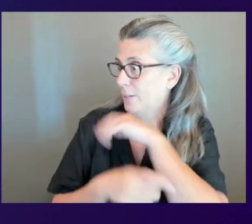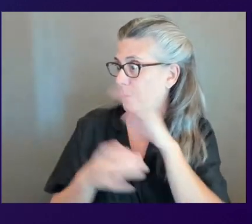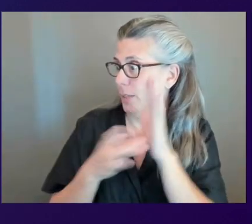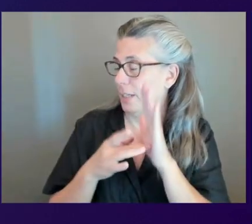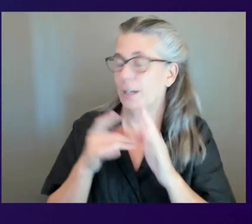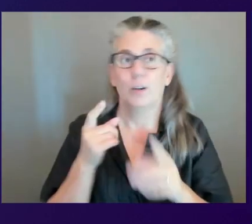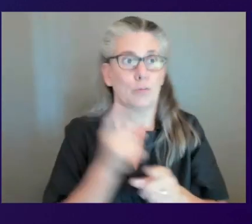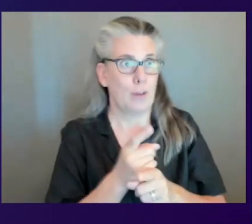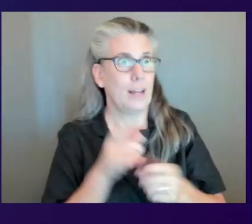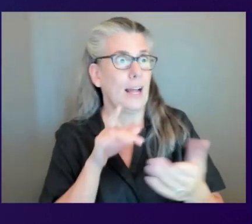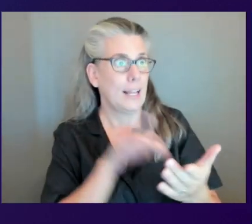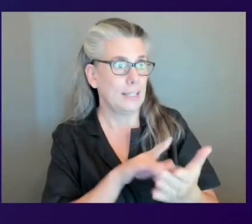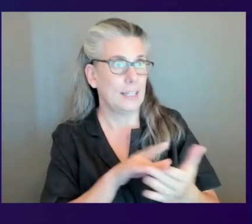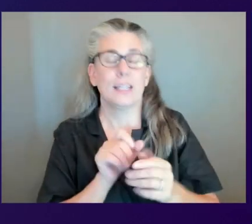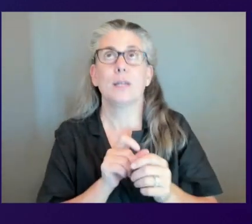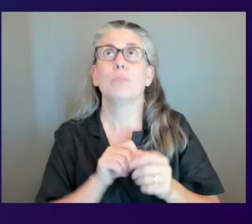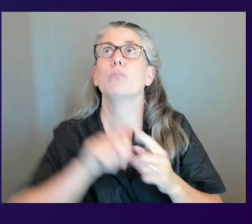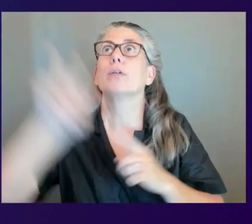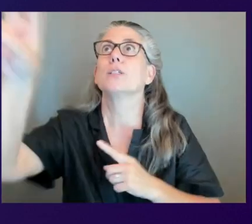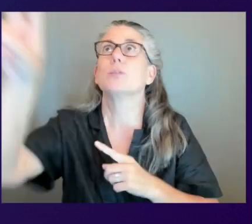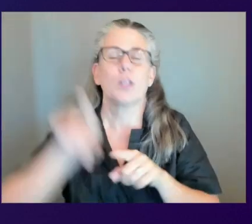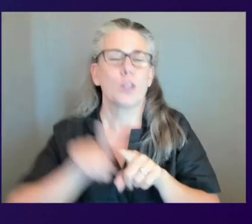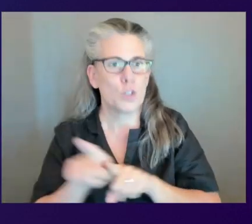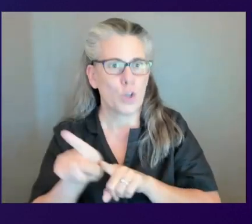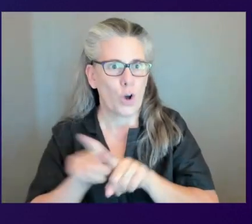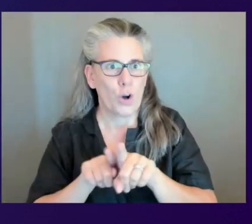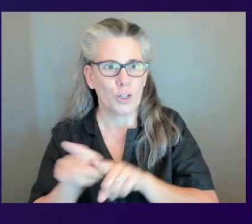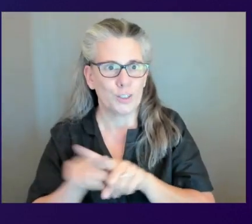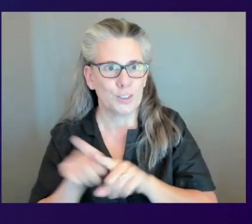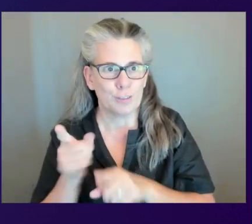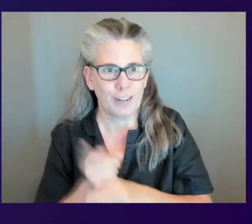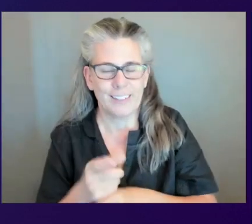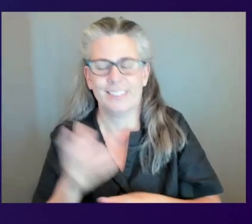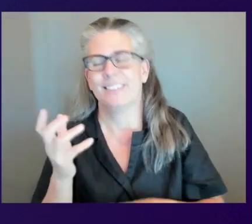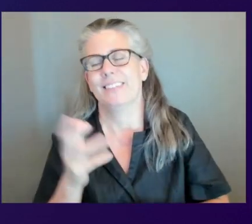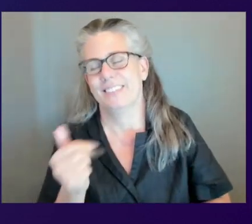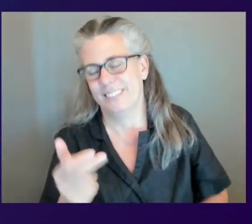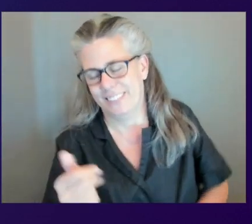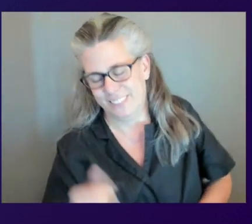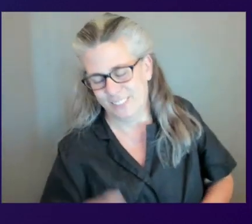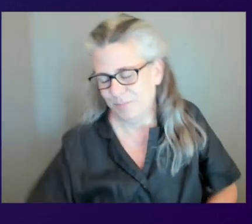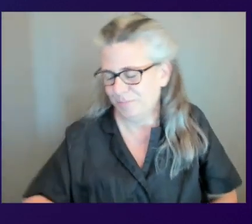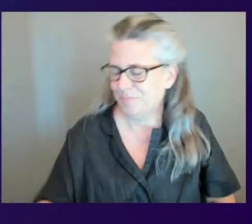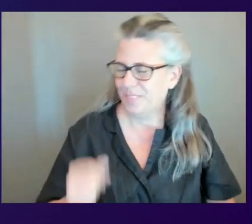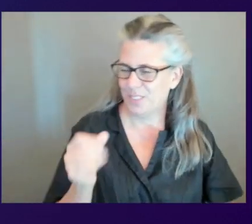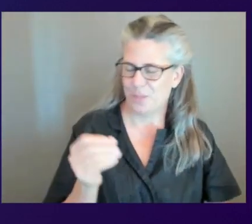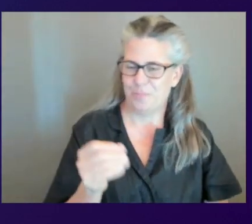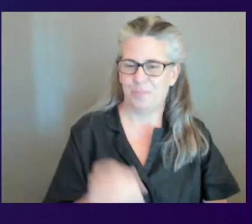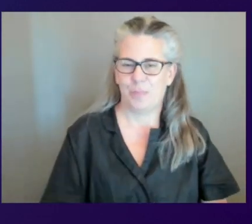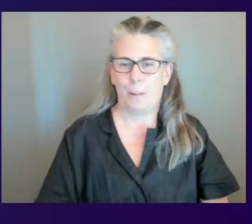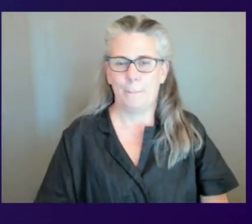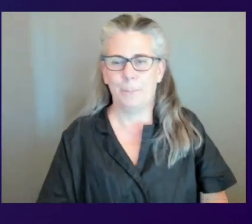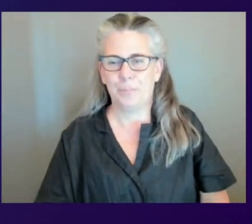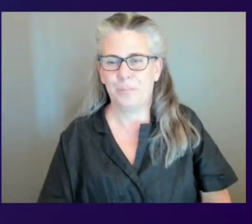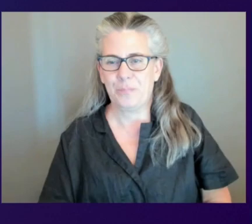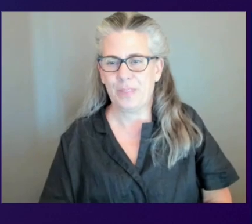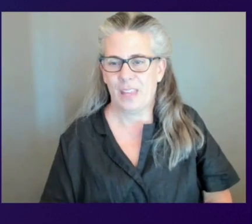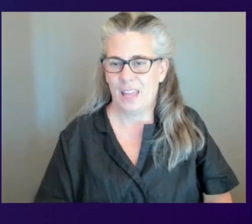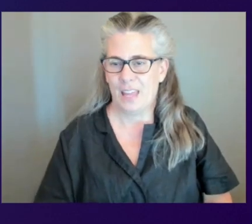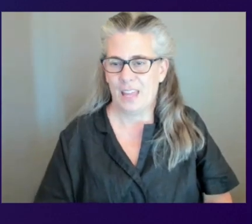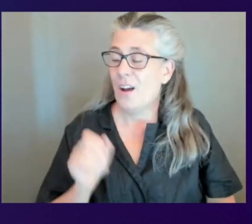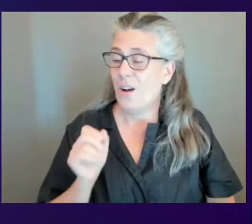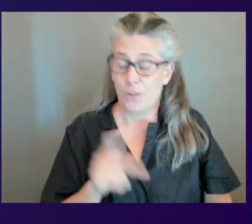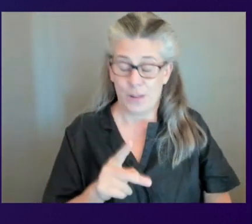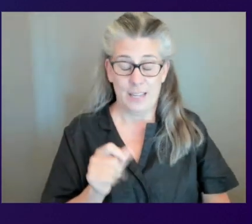wow. Yeah. Okay, you left me speechless. Now, Rich. So we've got this experience